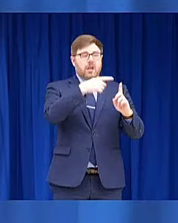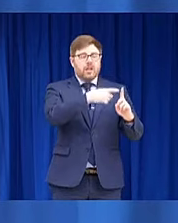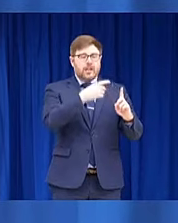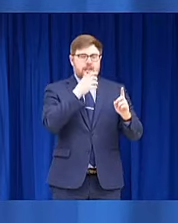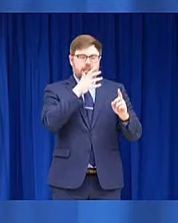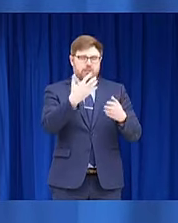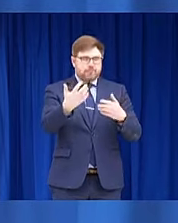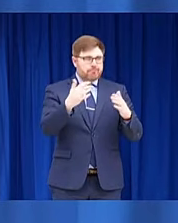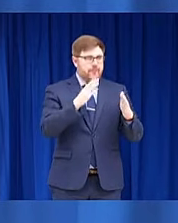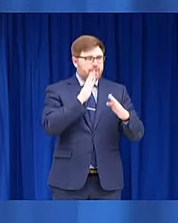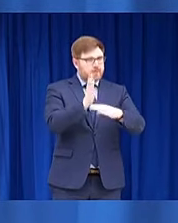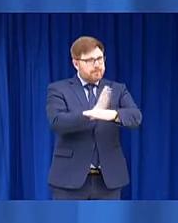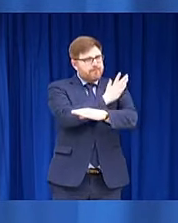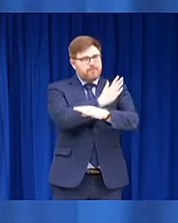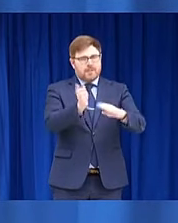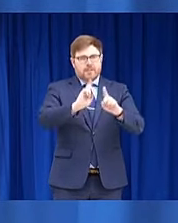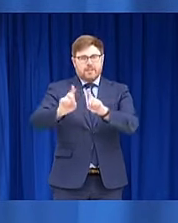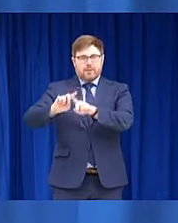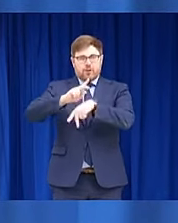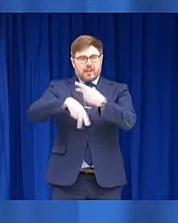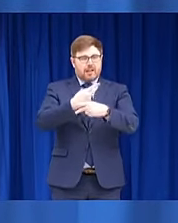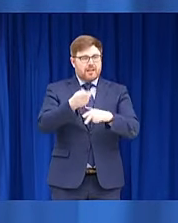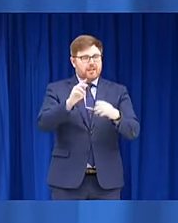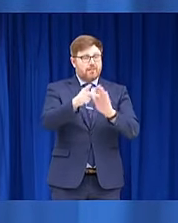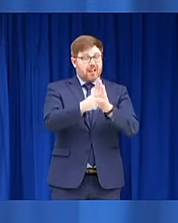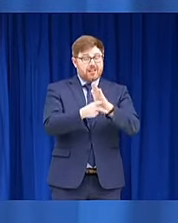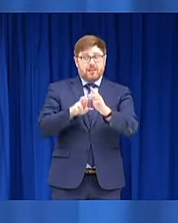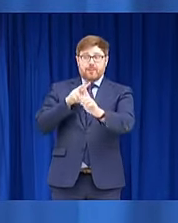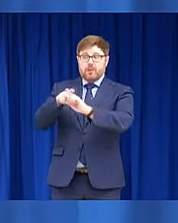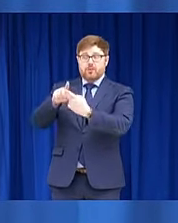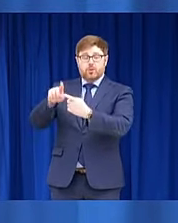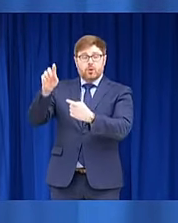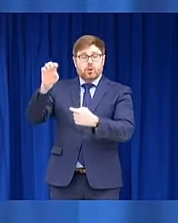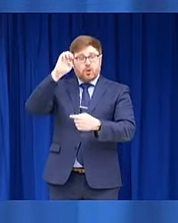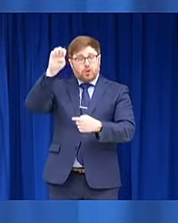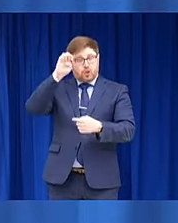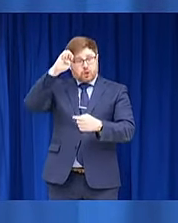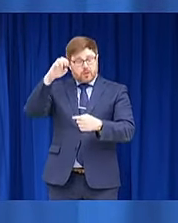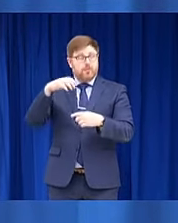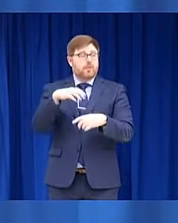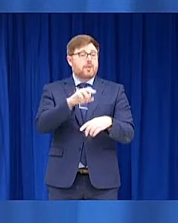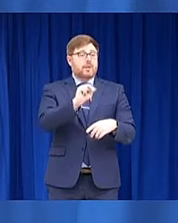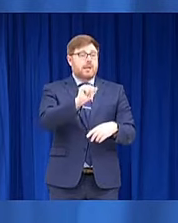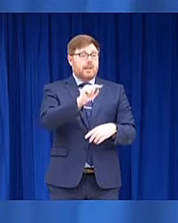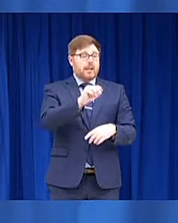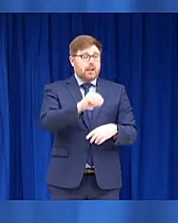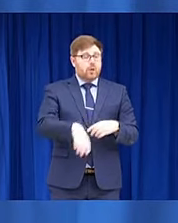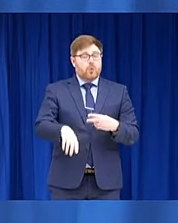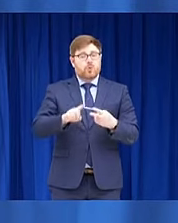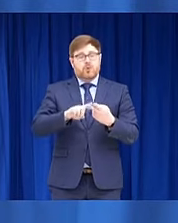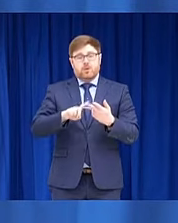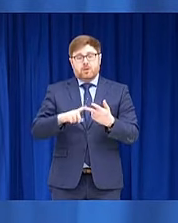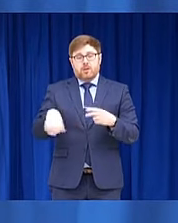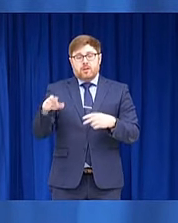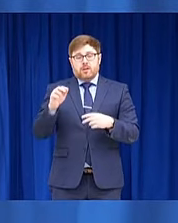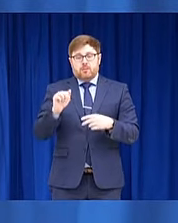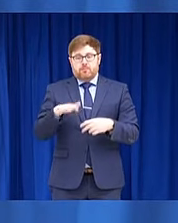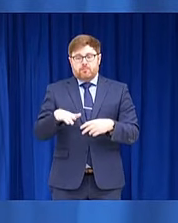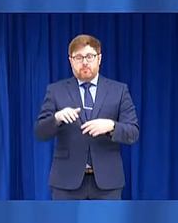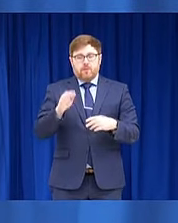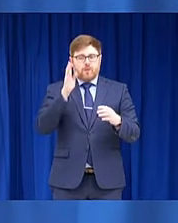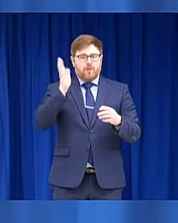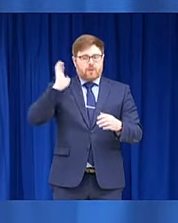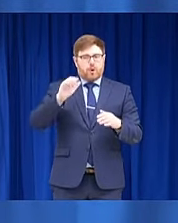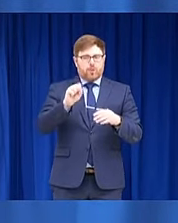areas of policy to include Europe, NATO, the former Soviet Union, homeland defense, and overseas